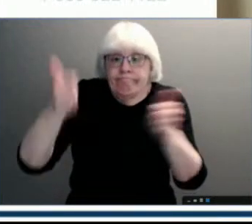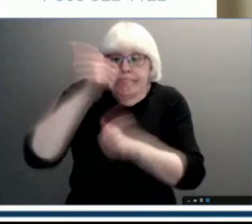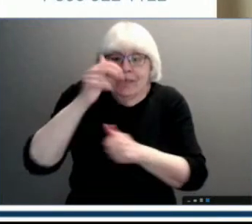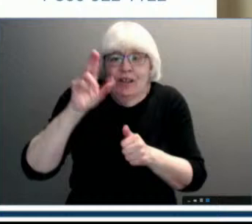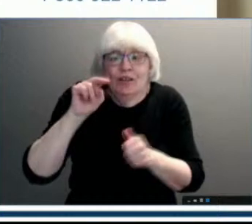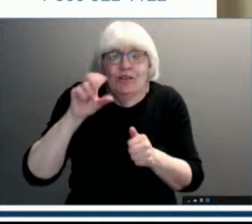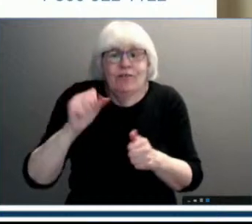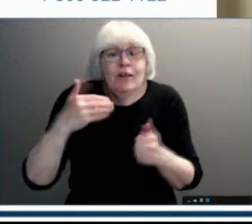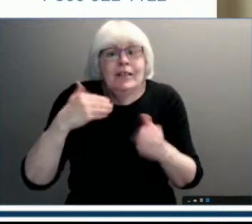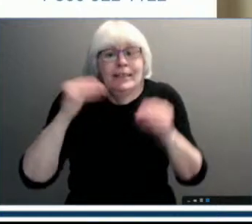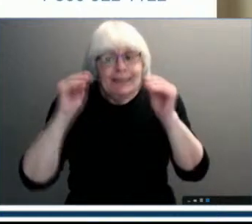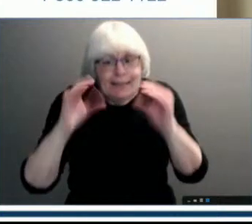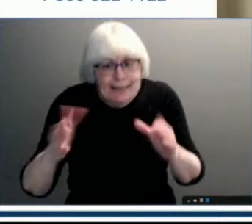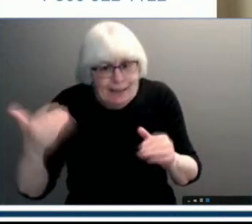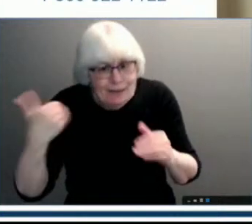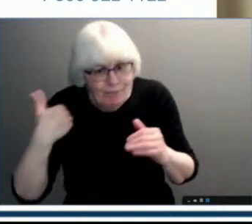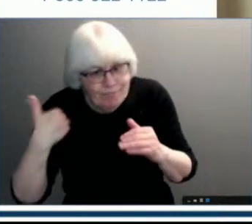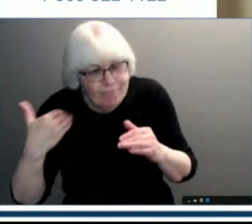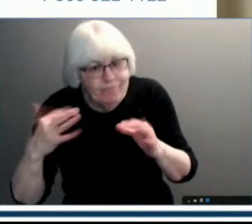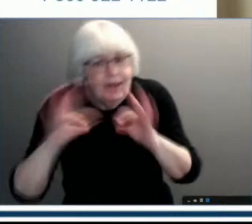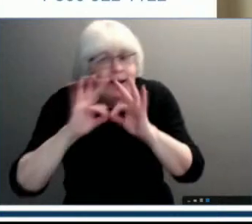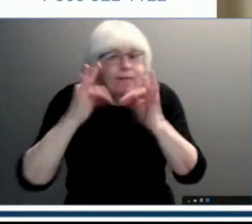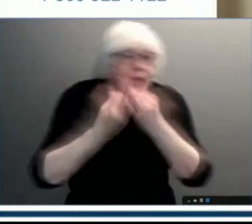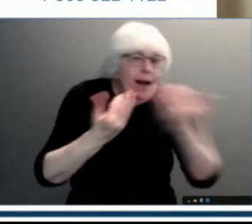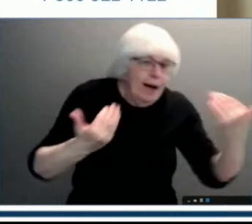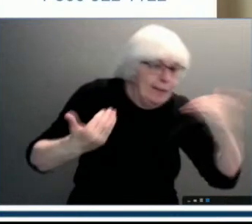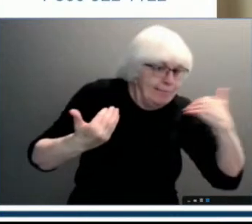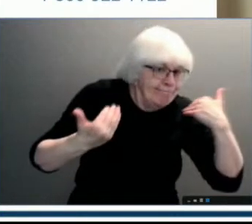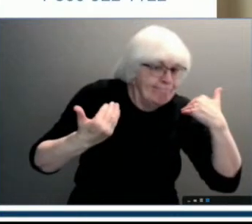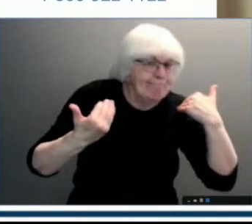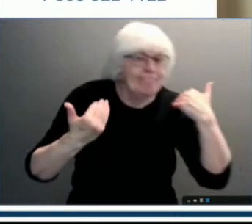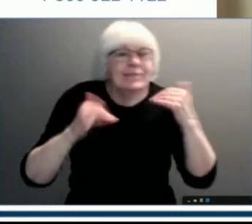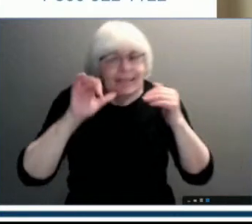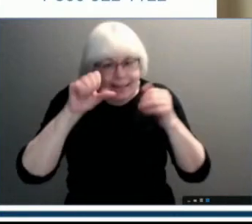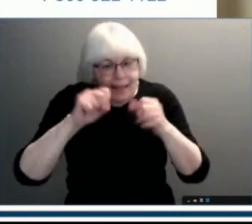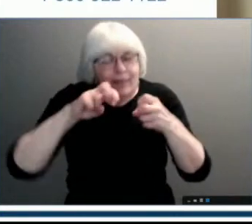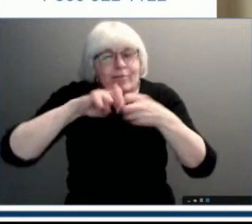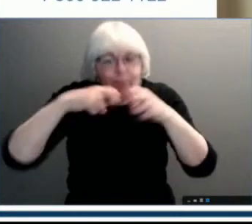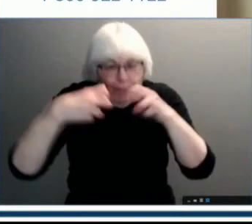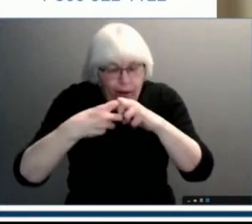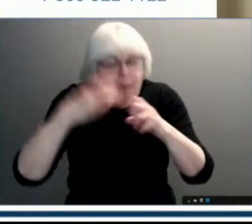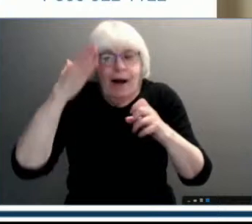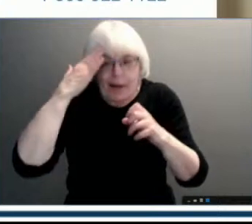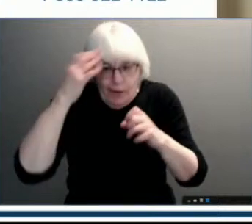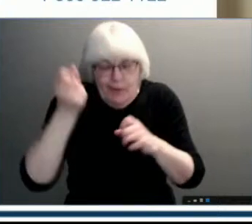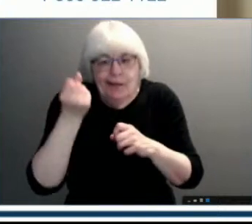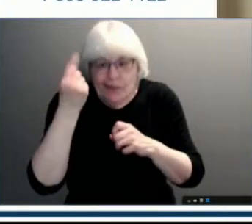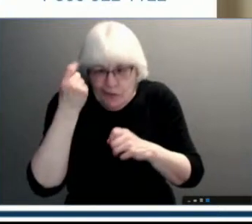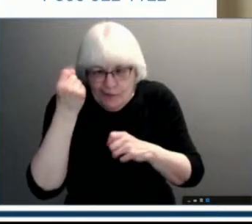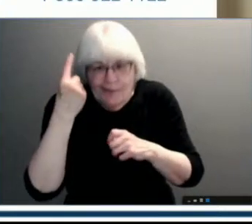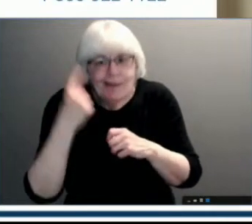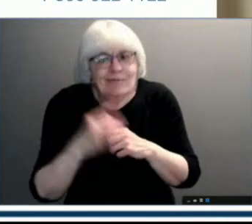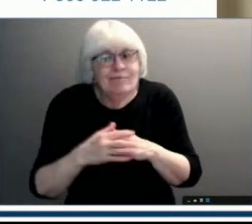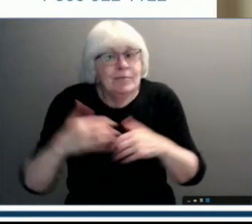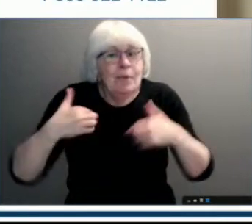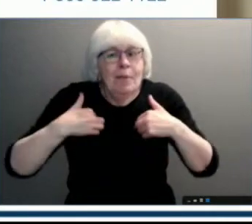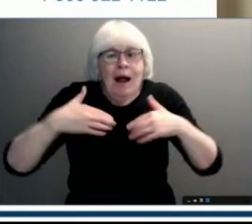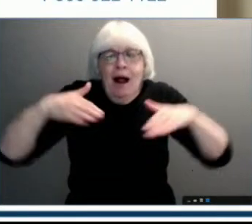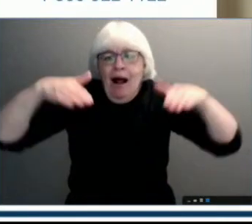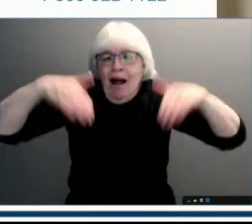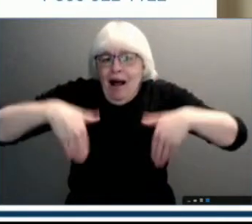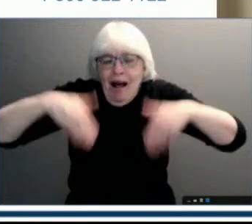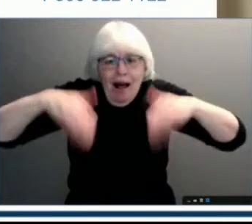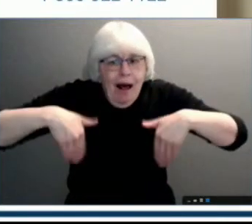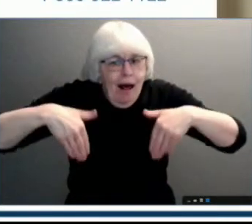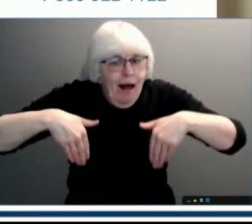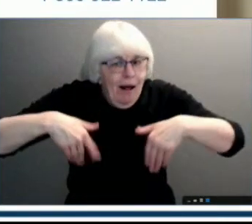sure. It's a real issue. There's no question about that. So I haven't had a chance to chat with the team about random